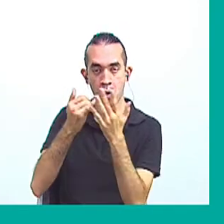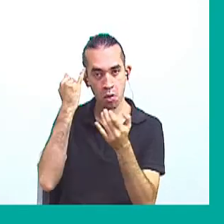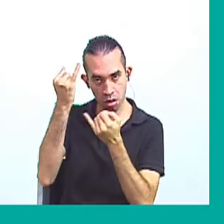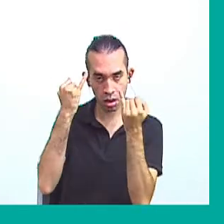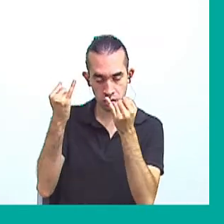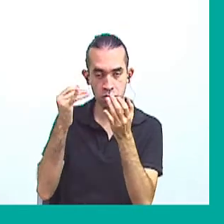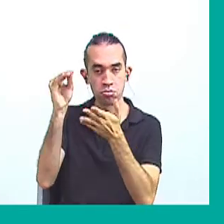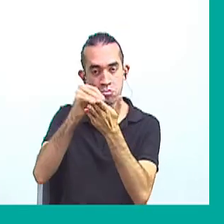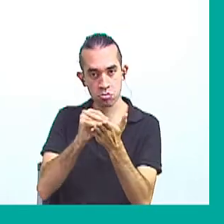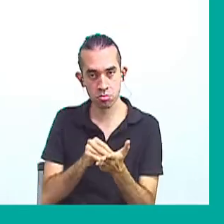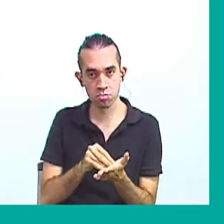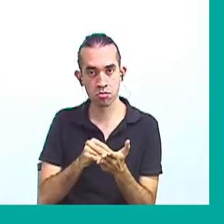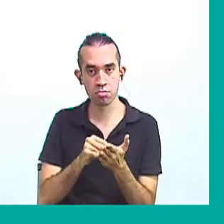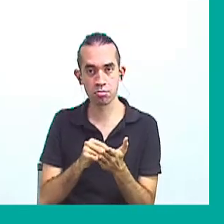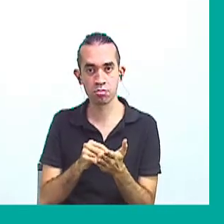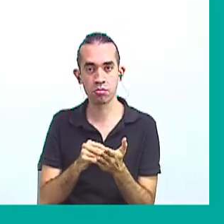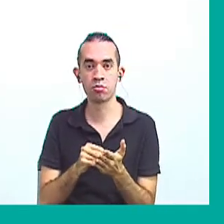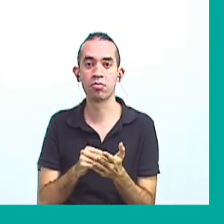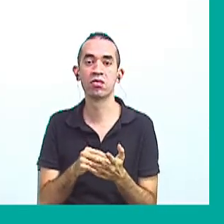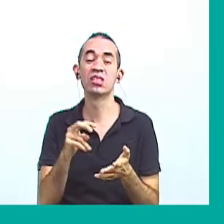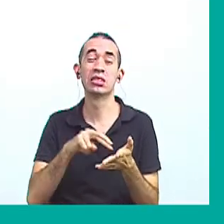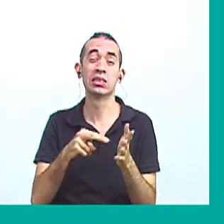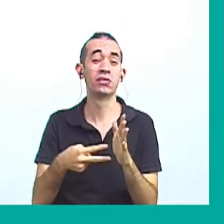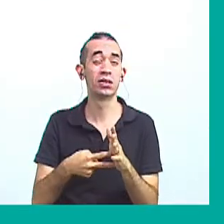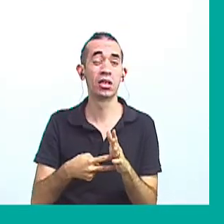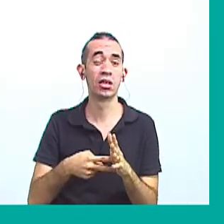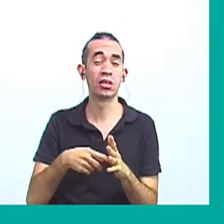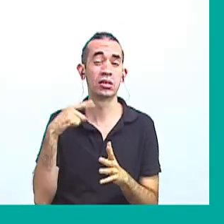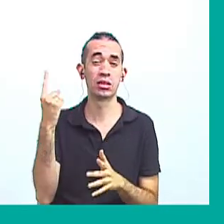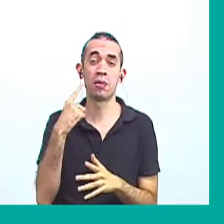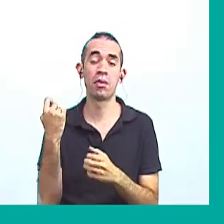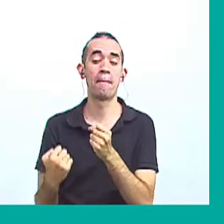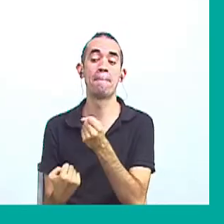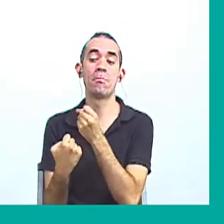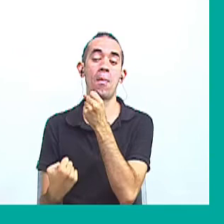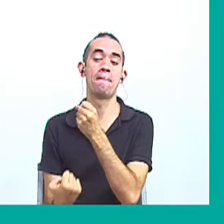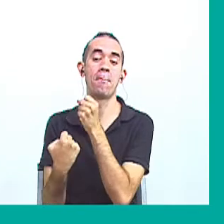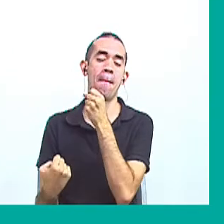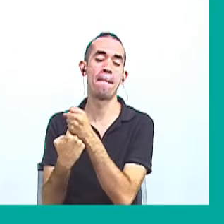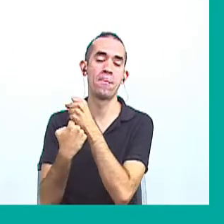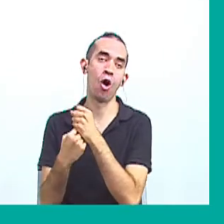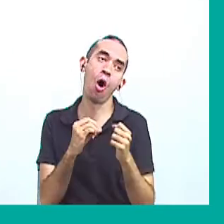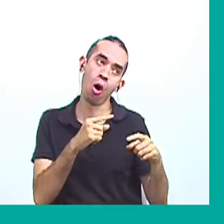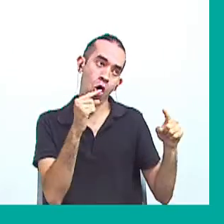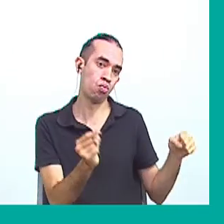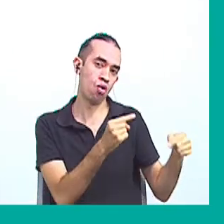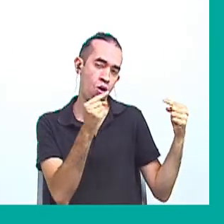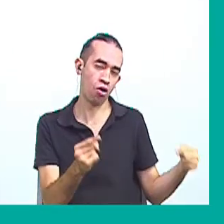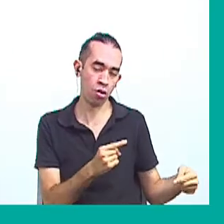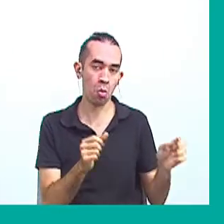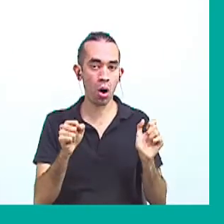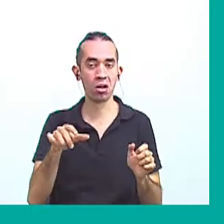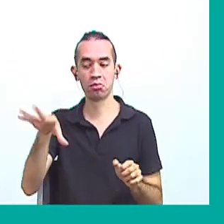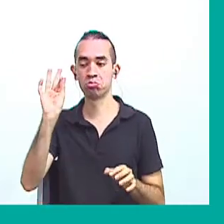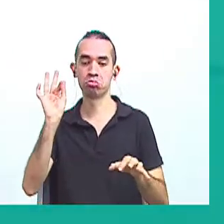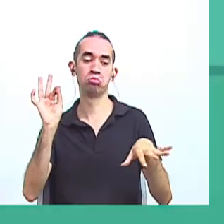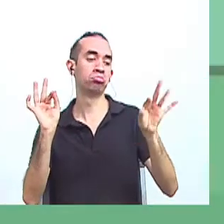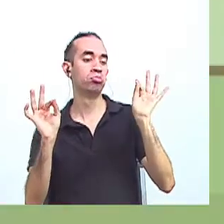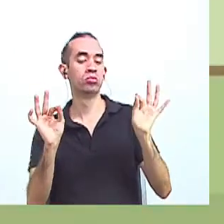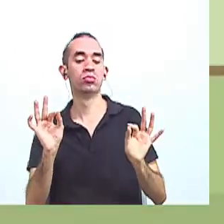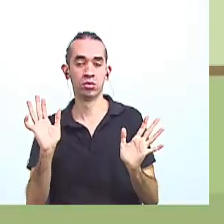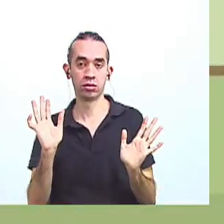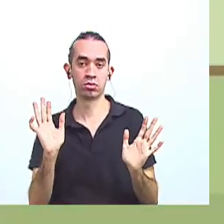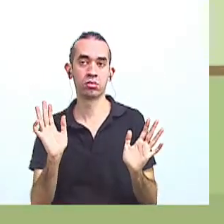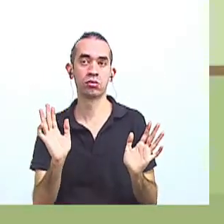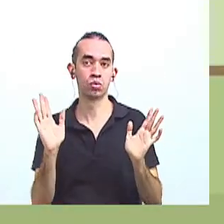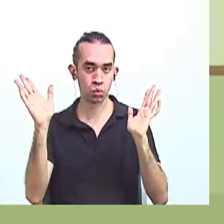convey. It's not necessary to always talk about the pros or the cons. You can choose one of the sides, right? So no